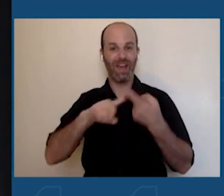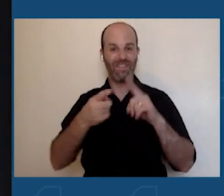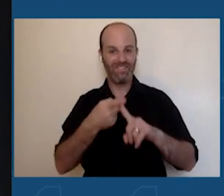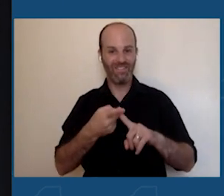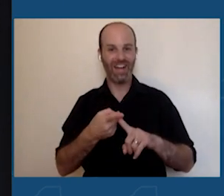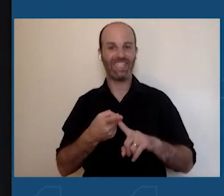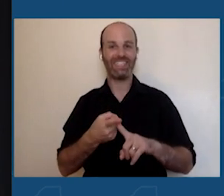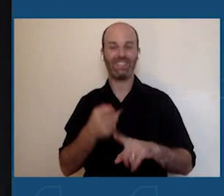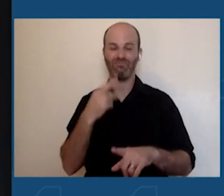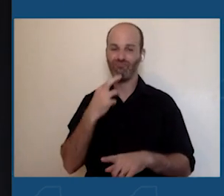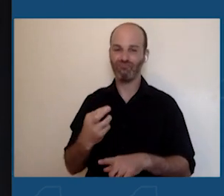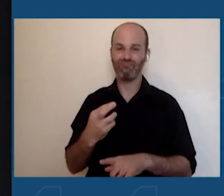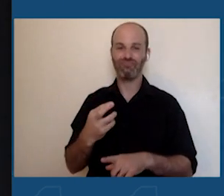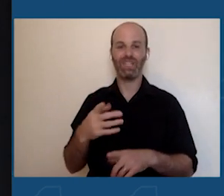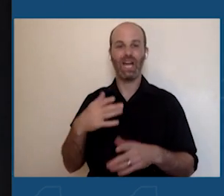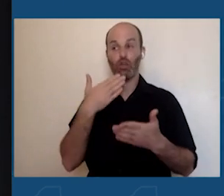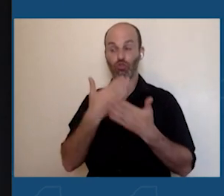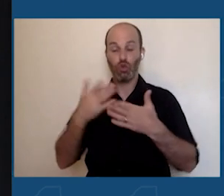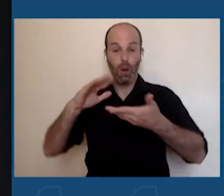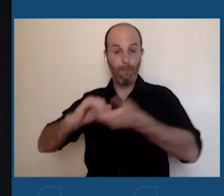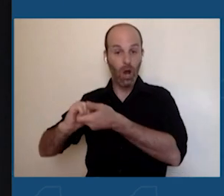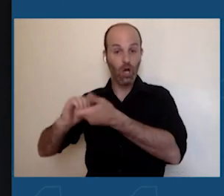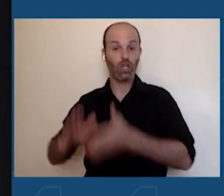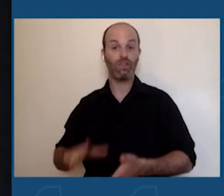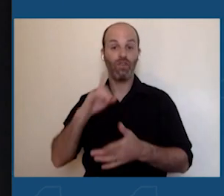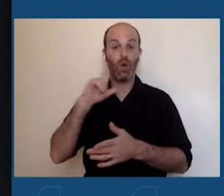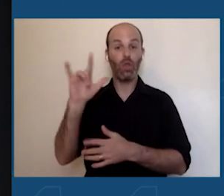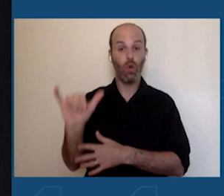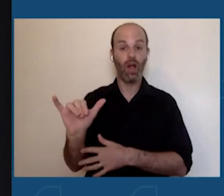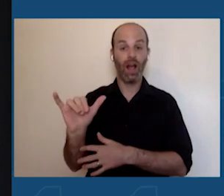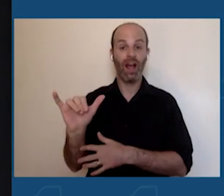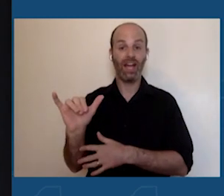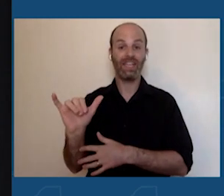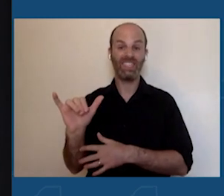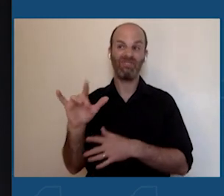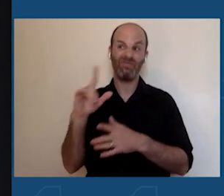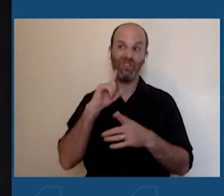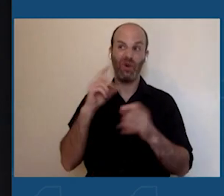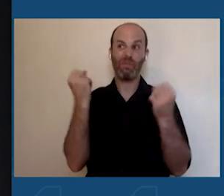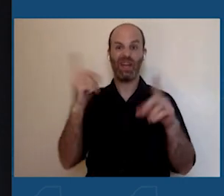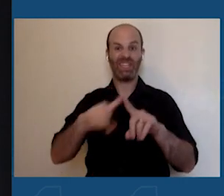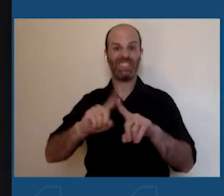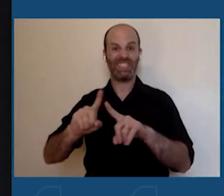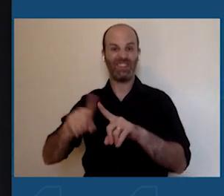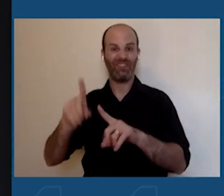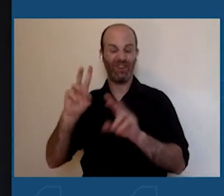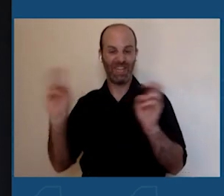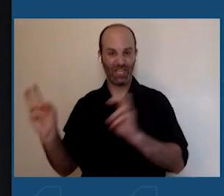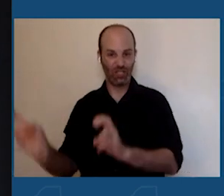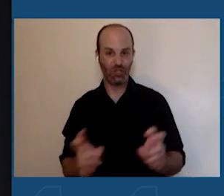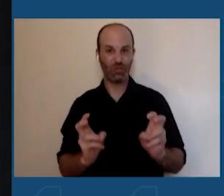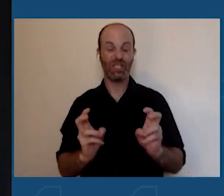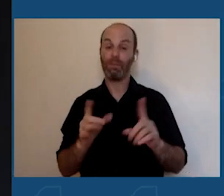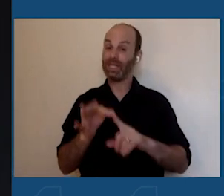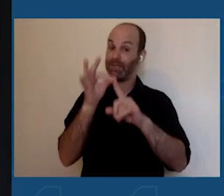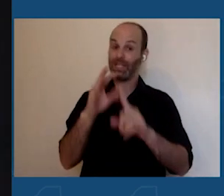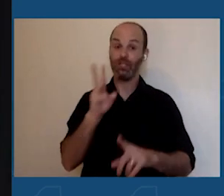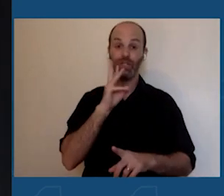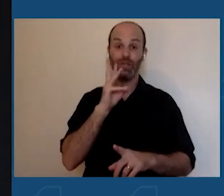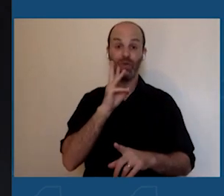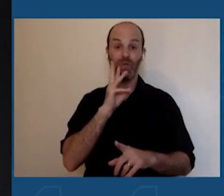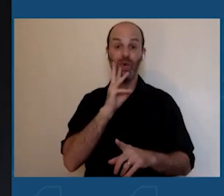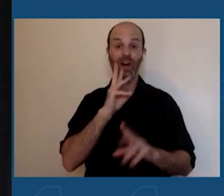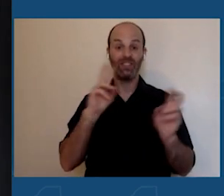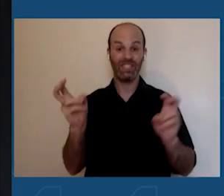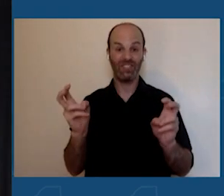incredible partner to Long Island on so many issues, but particularly the water quality issues, Commissioner Basil Segas.